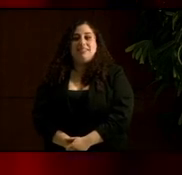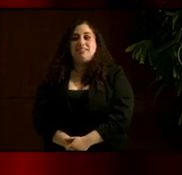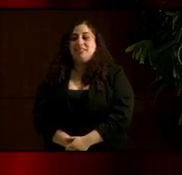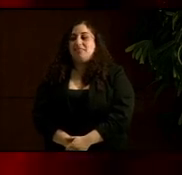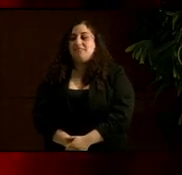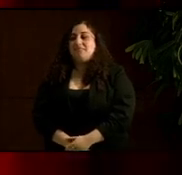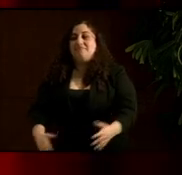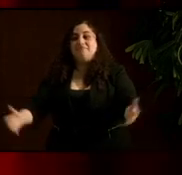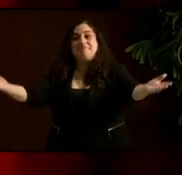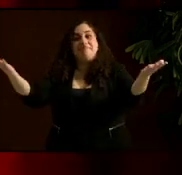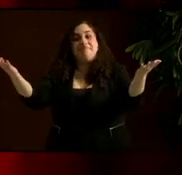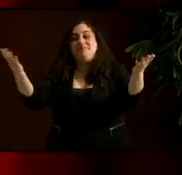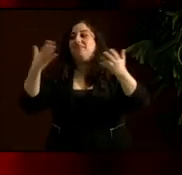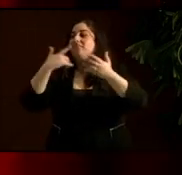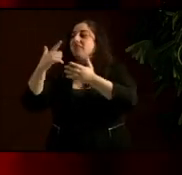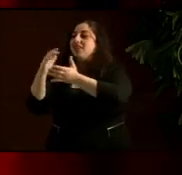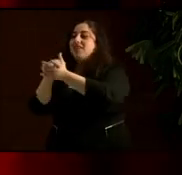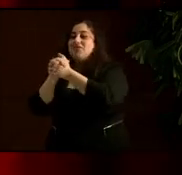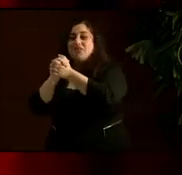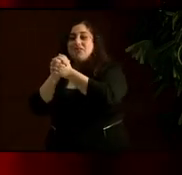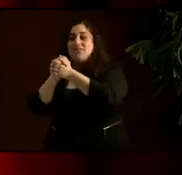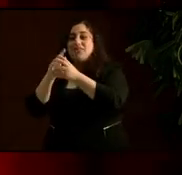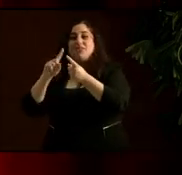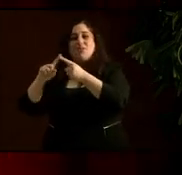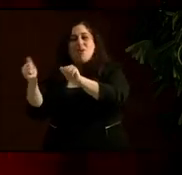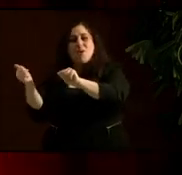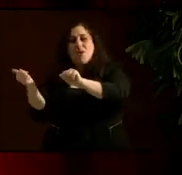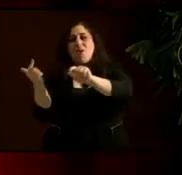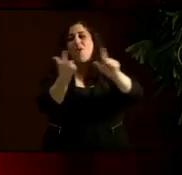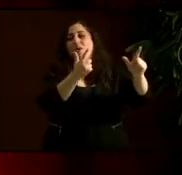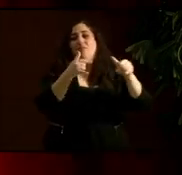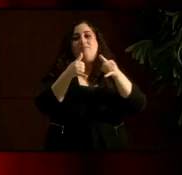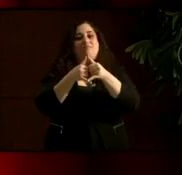So congratulations again to all of our award recipients.